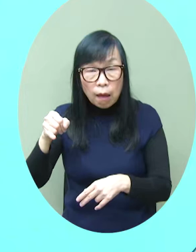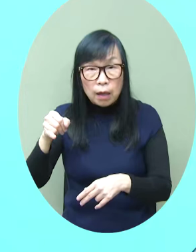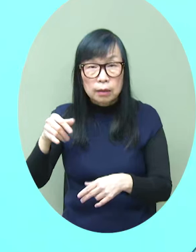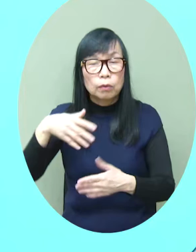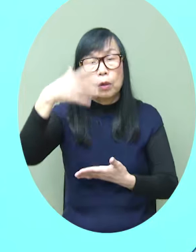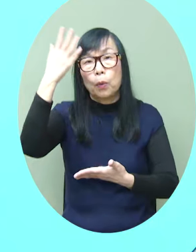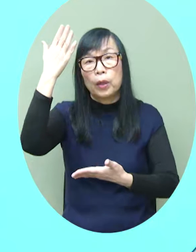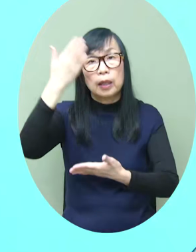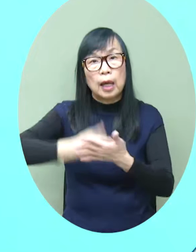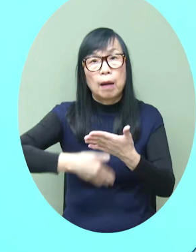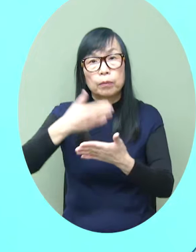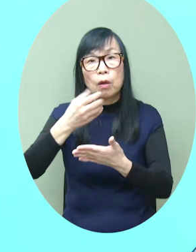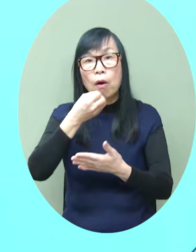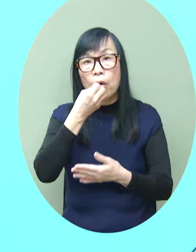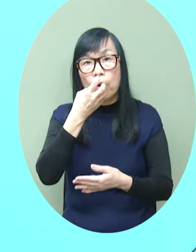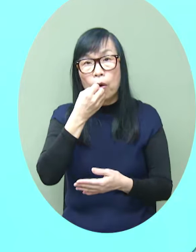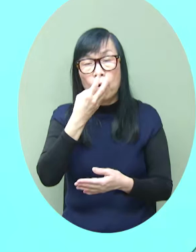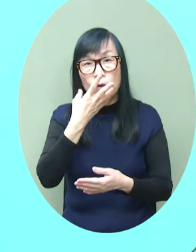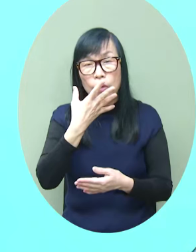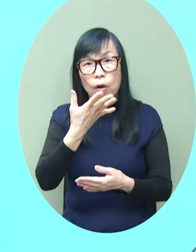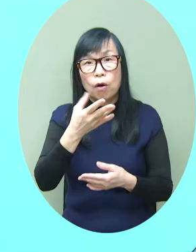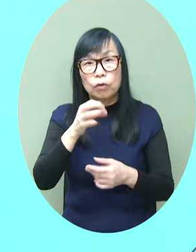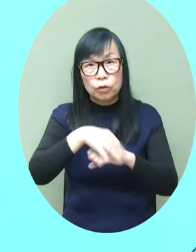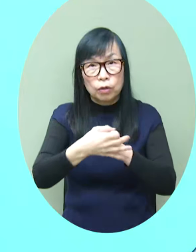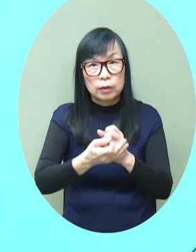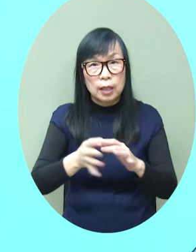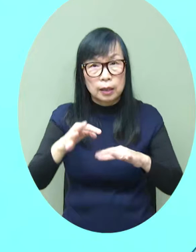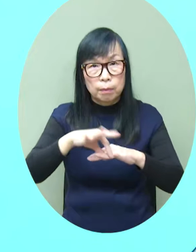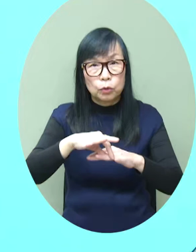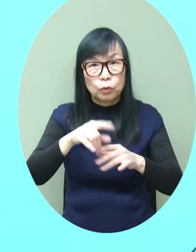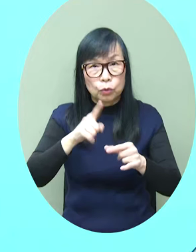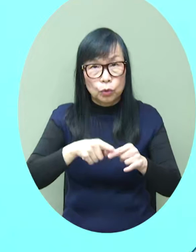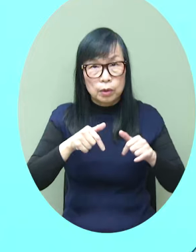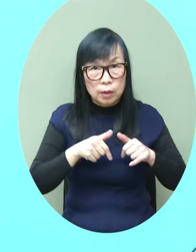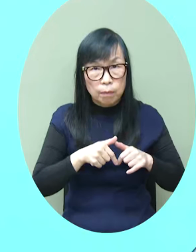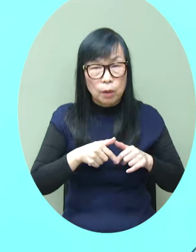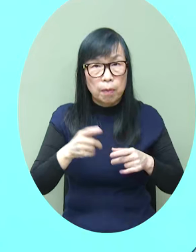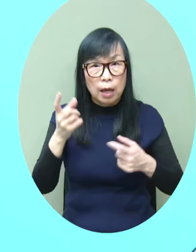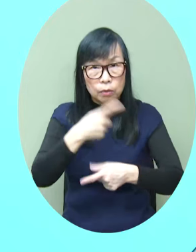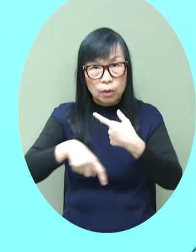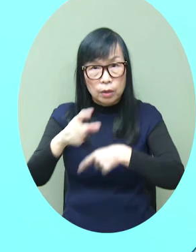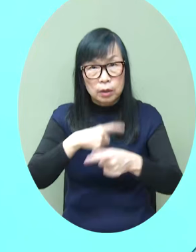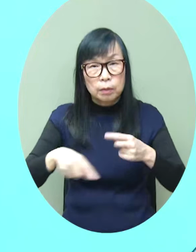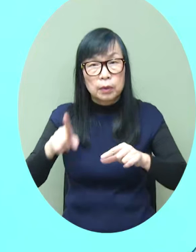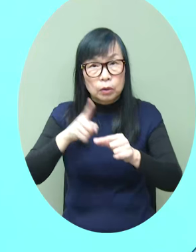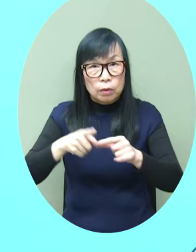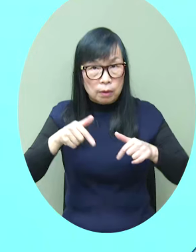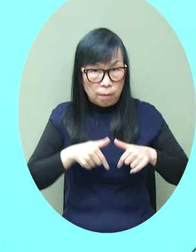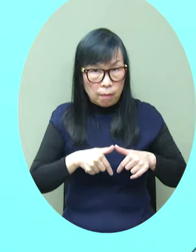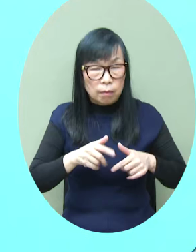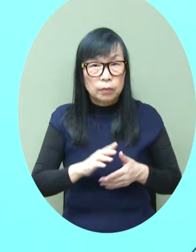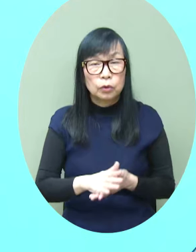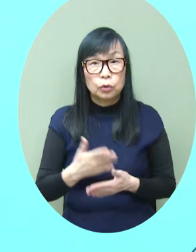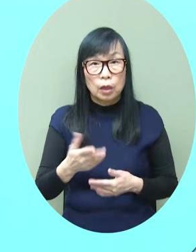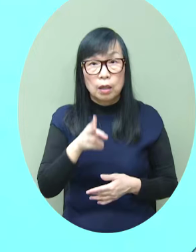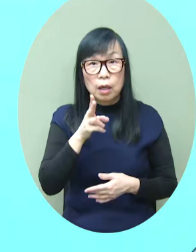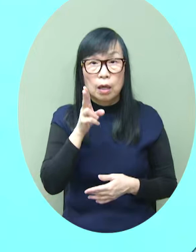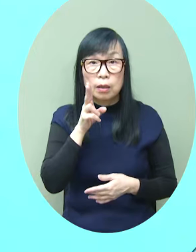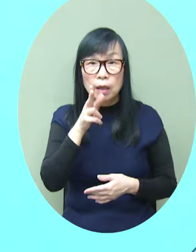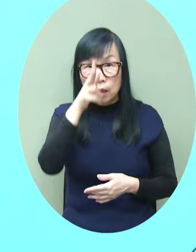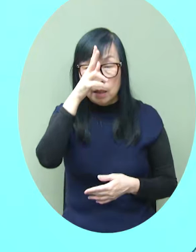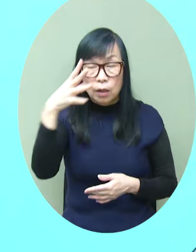an international financial center. So at the moment, the Hong Kong SAR government's strategy is to try to work